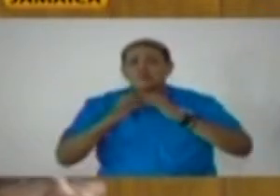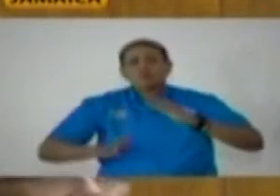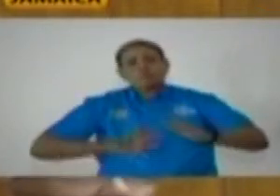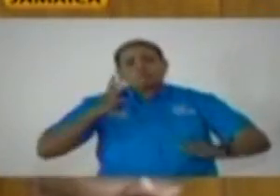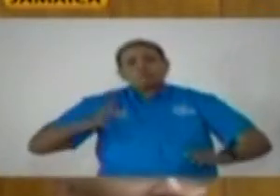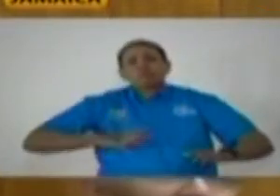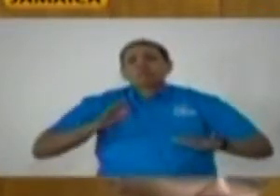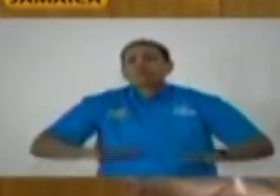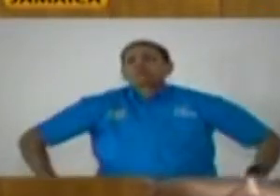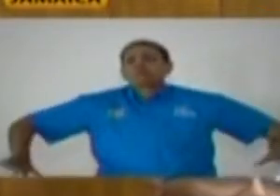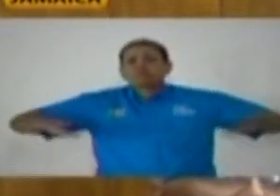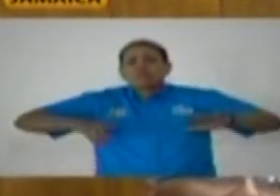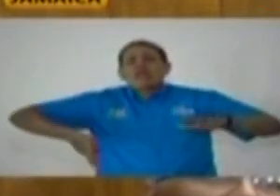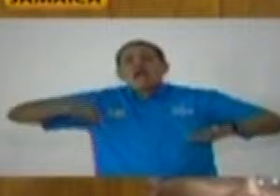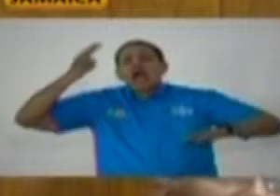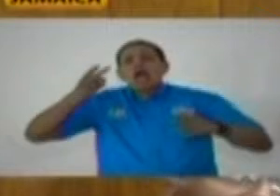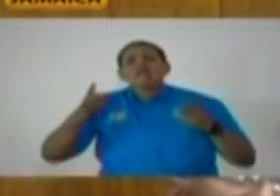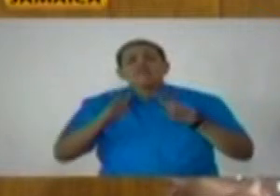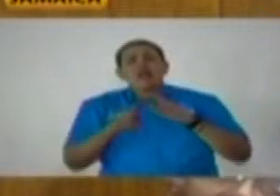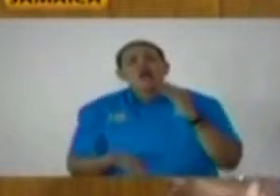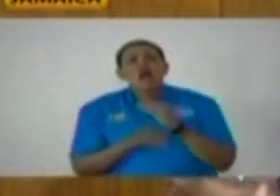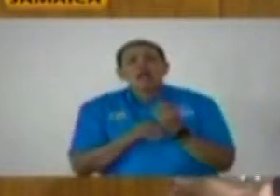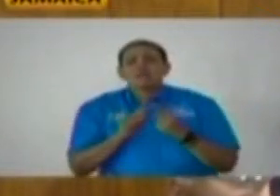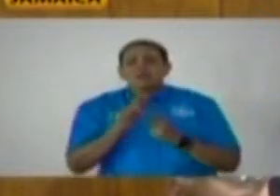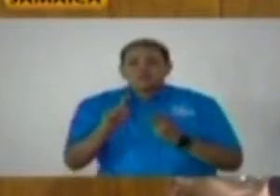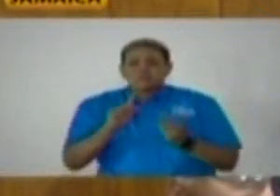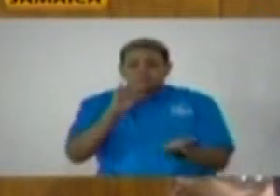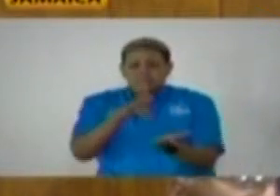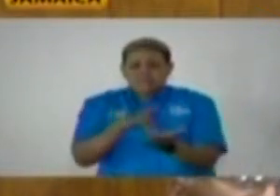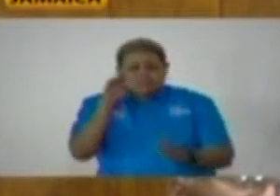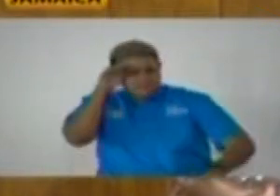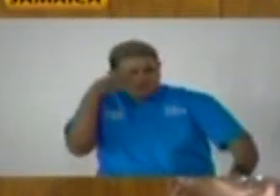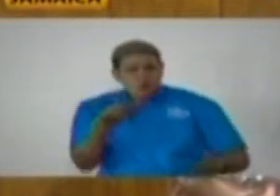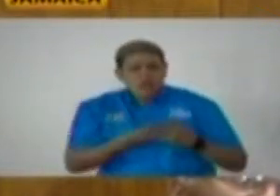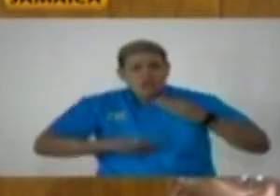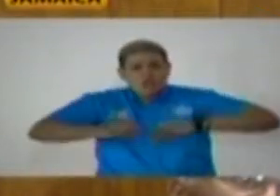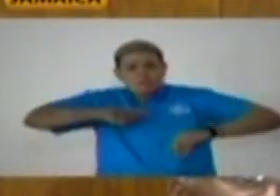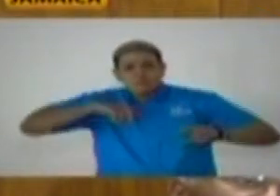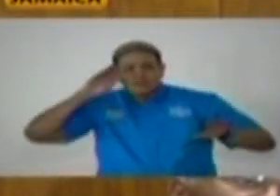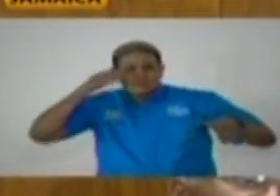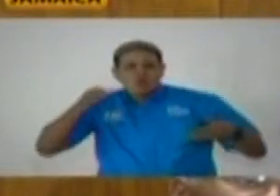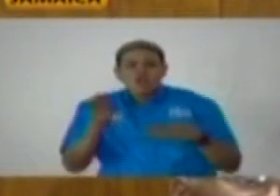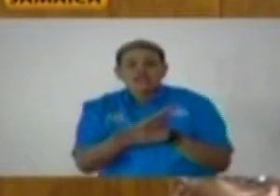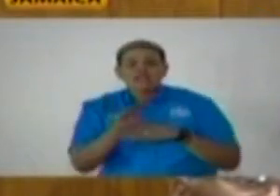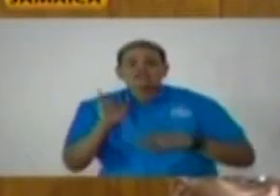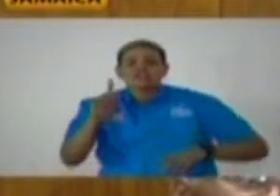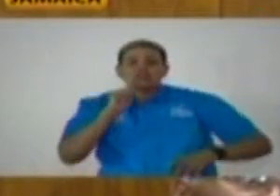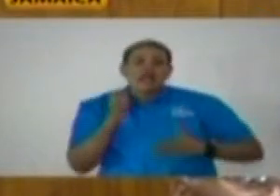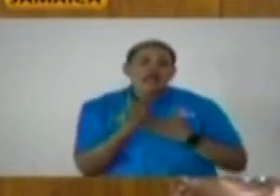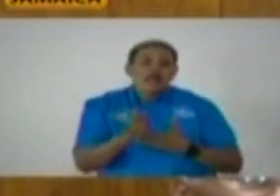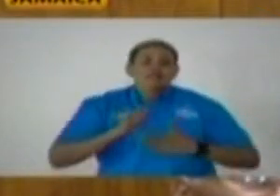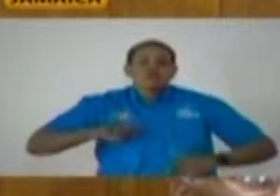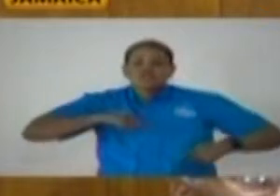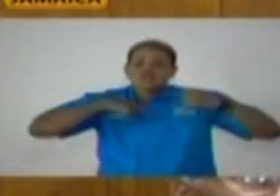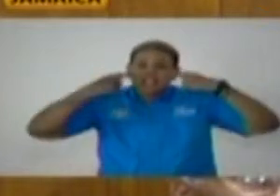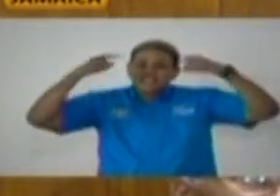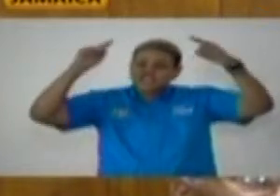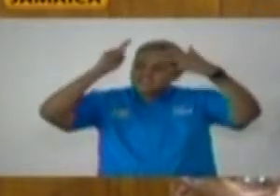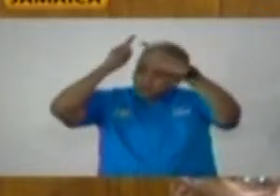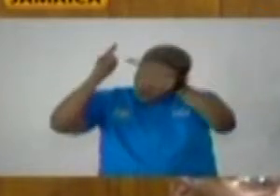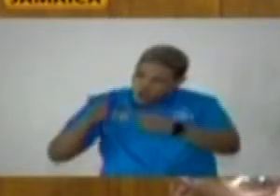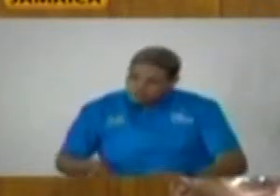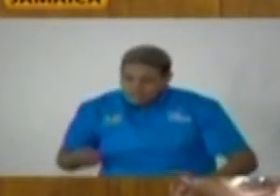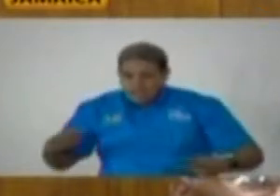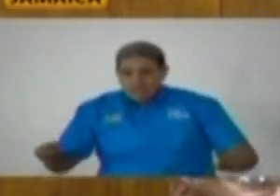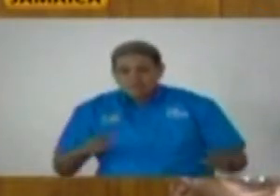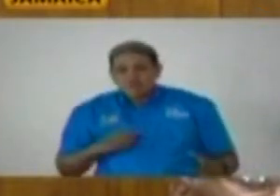sophisticated, a higher value-added, and a people-centered economy, we need to focus on industries that can help us to achieve those objectives.